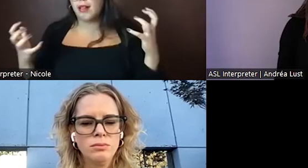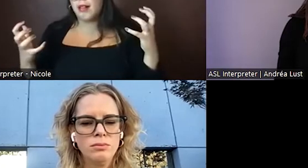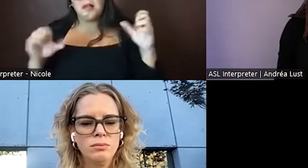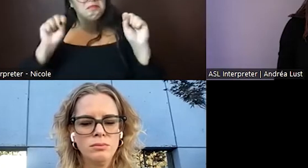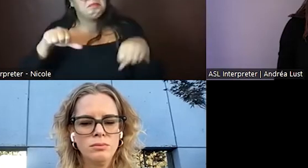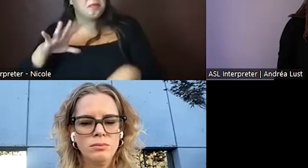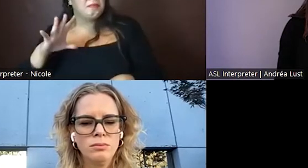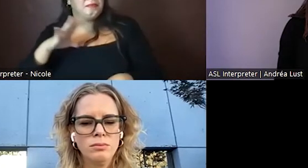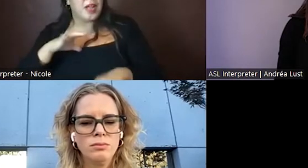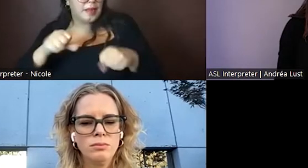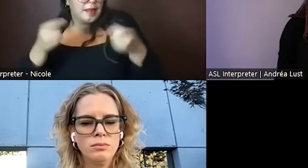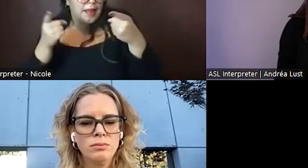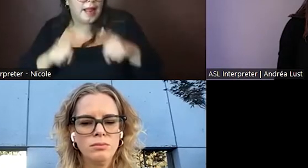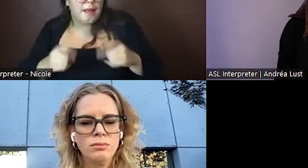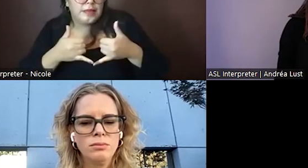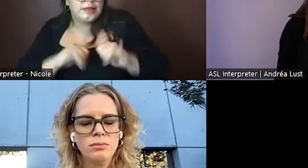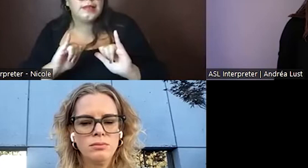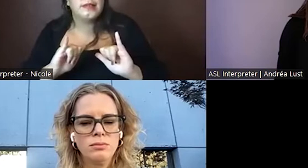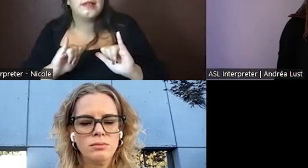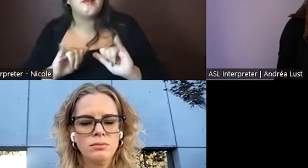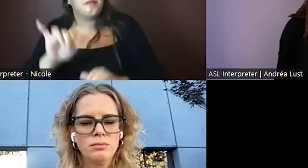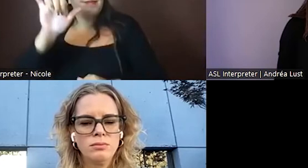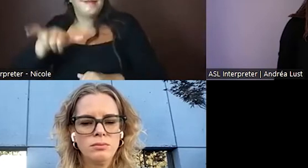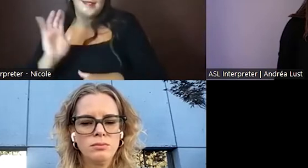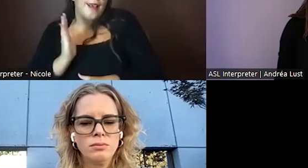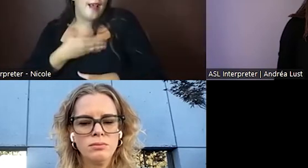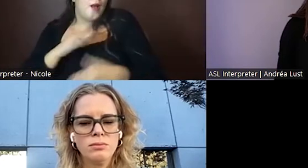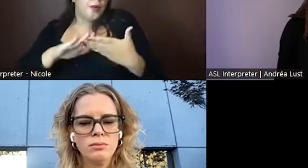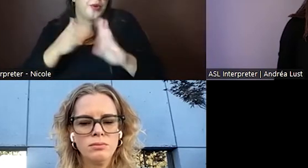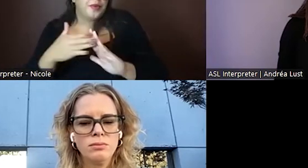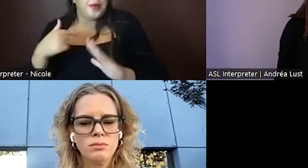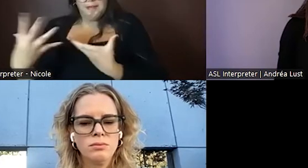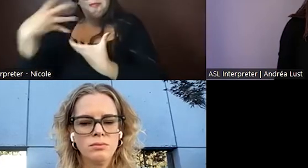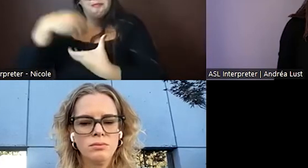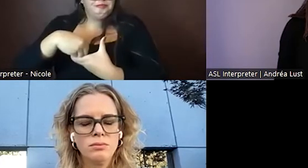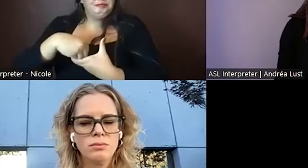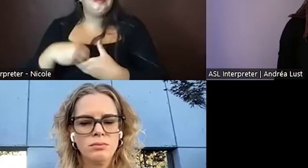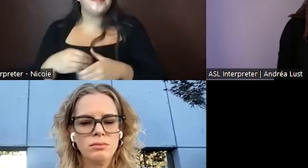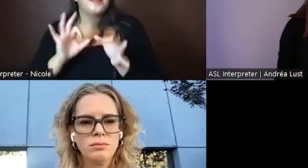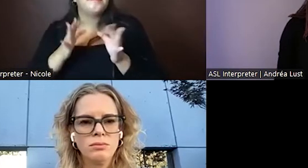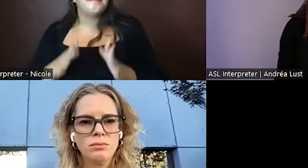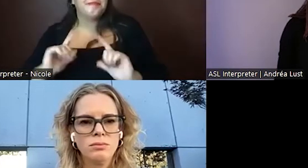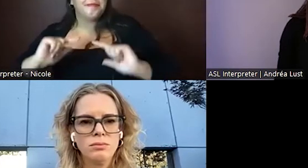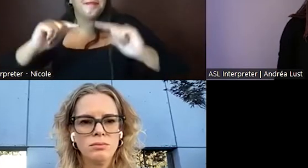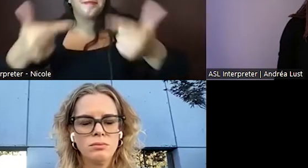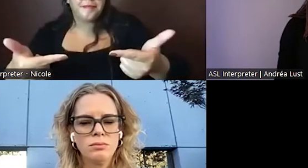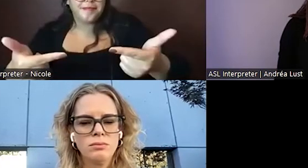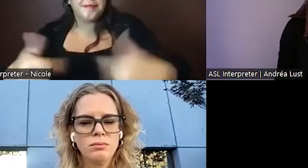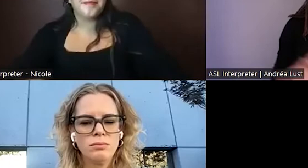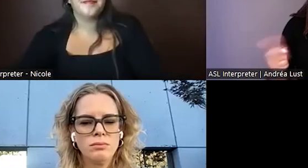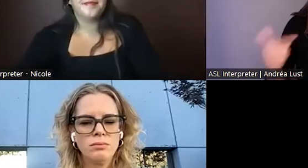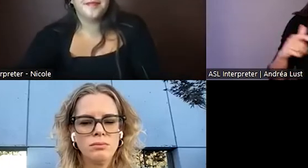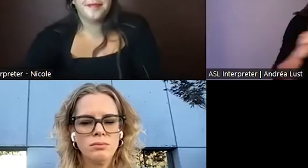believe, because that is the documentary community that I consider myself part of, has absorbed